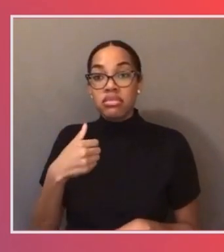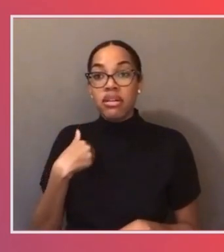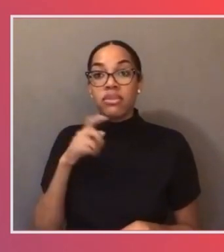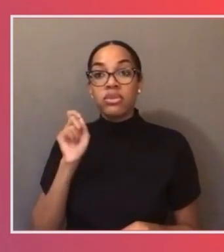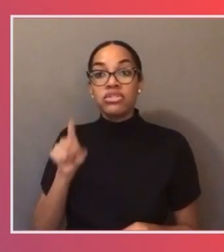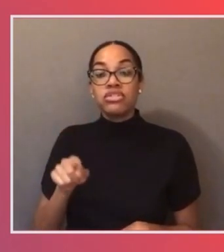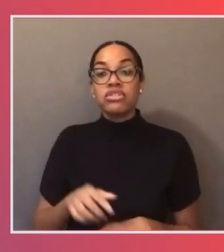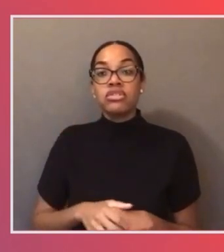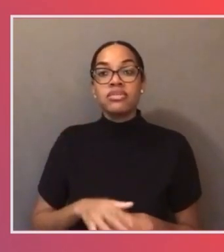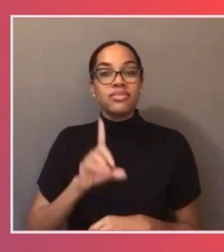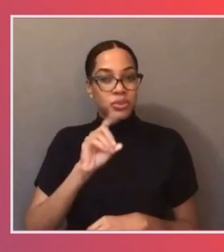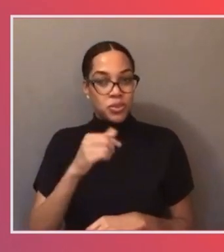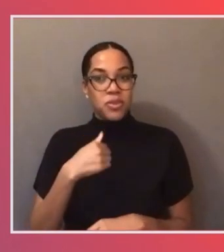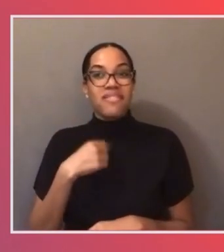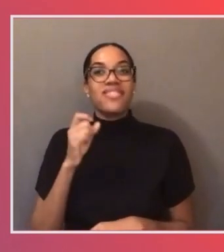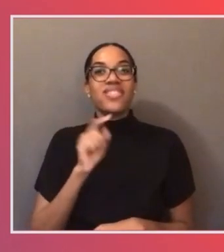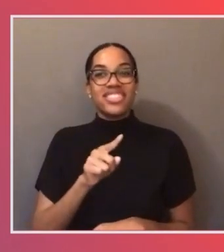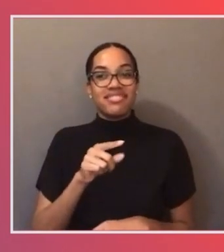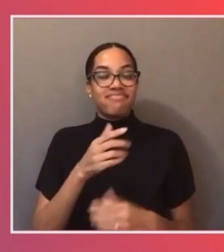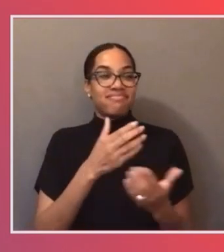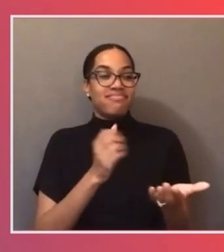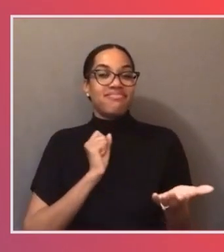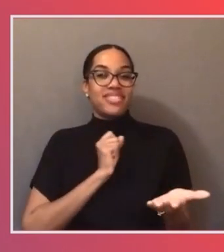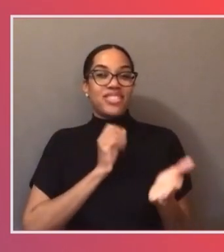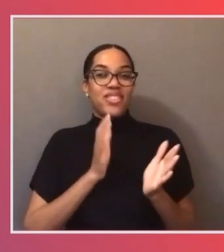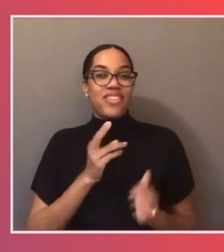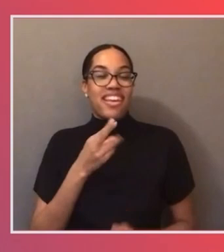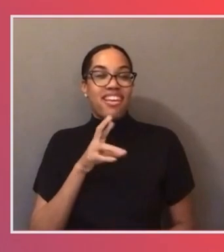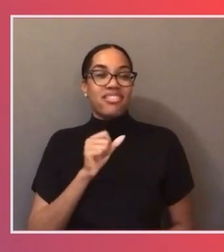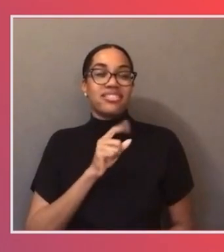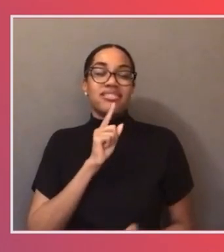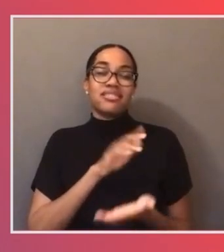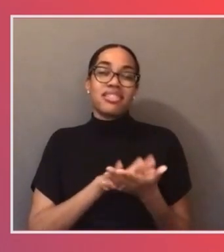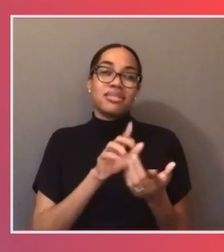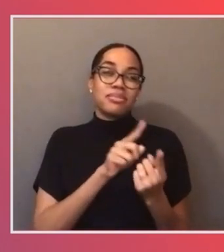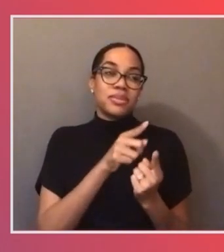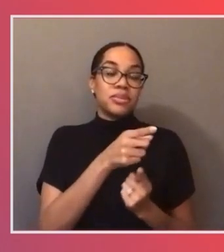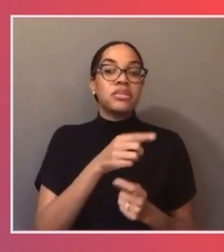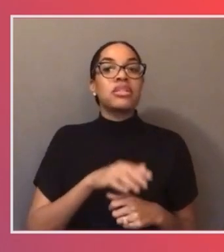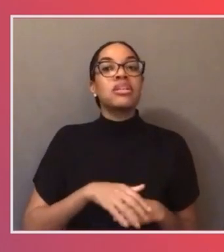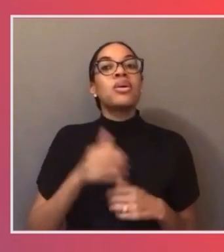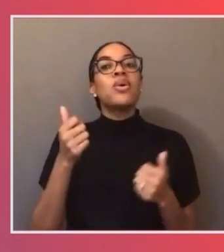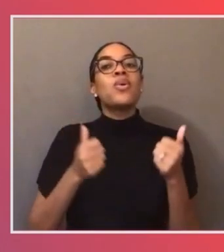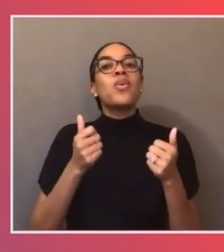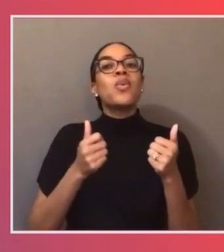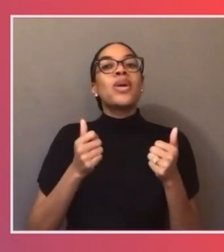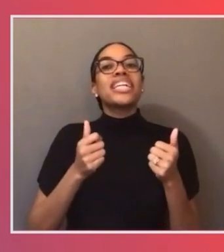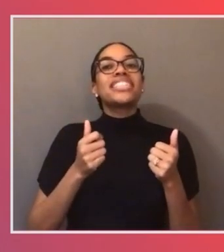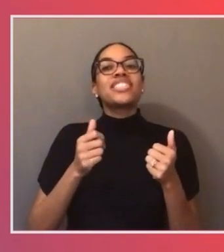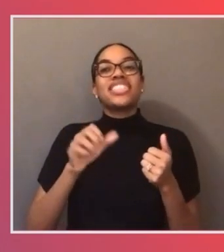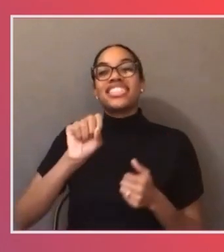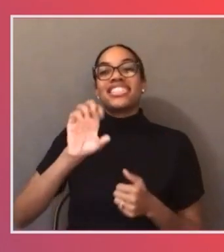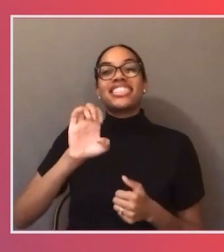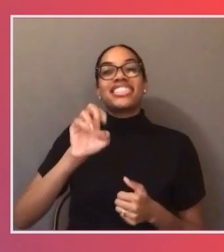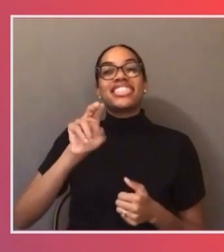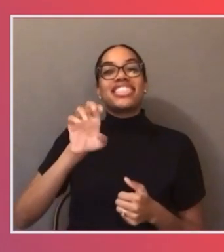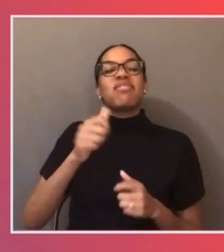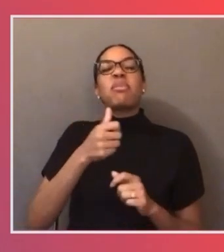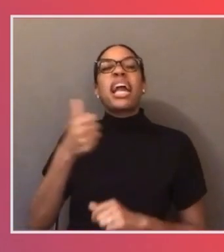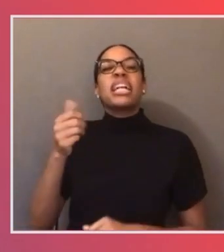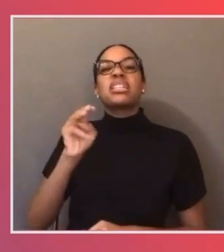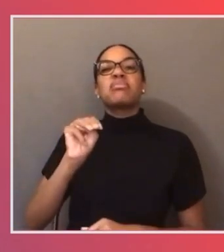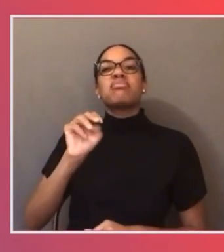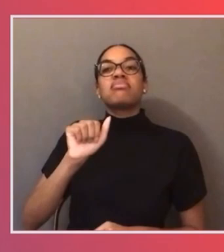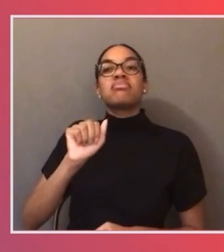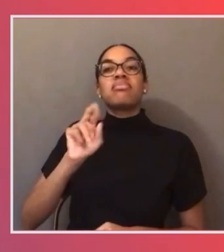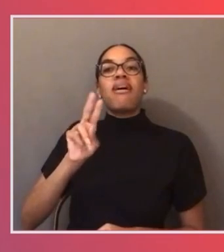lovely to meet you. What scene from a Marvel movie, from any Marvel movie, is the most meaningful to you, and why?